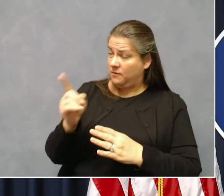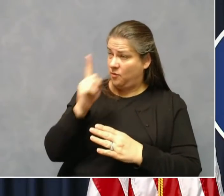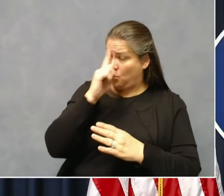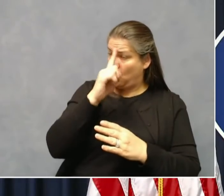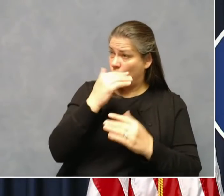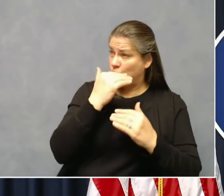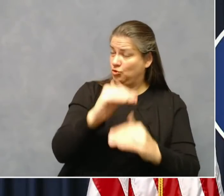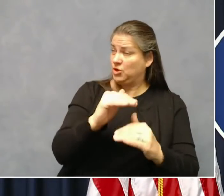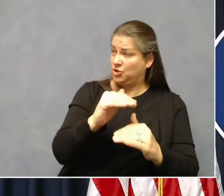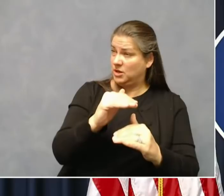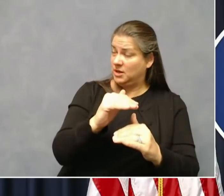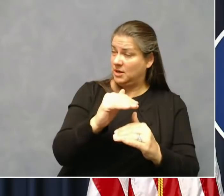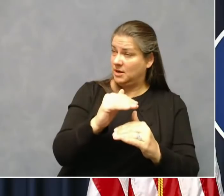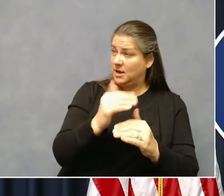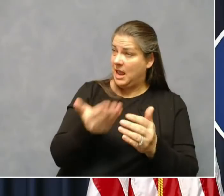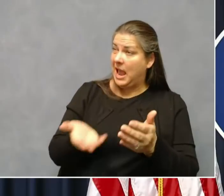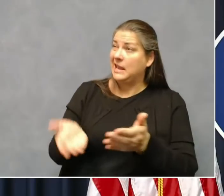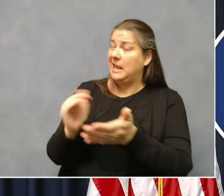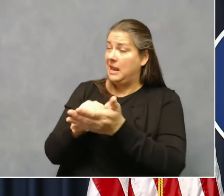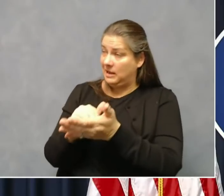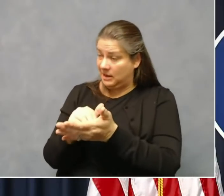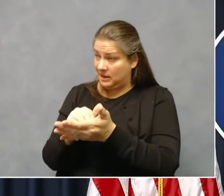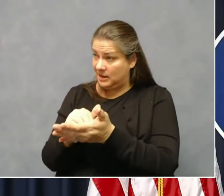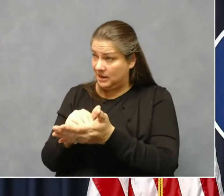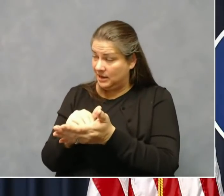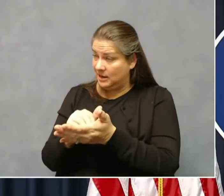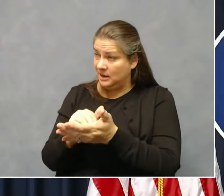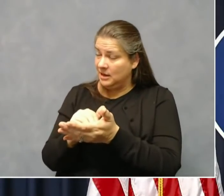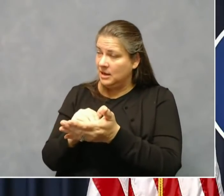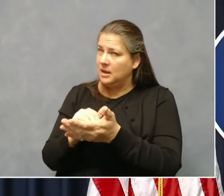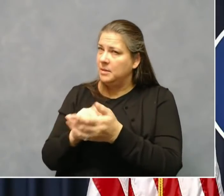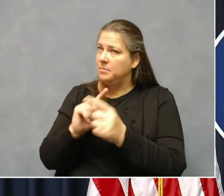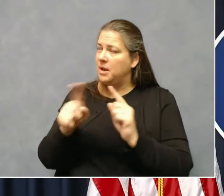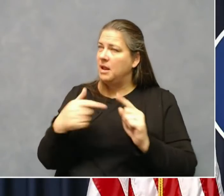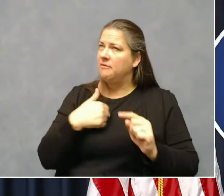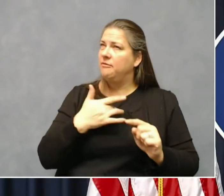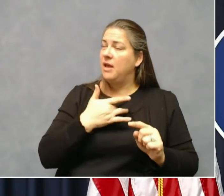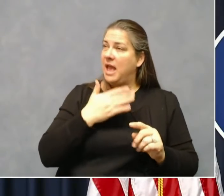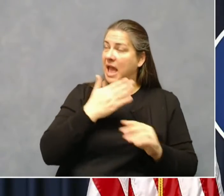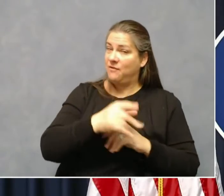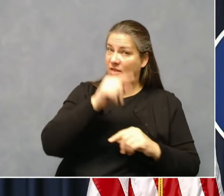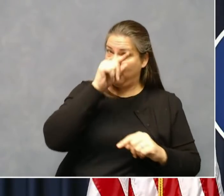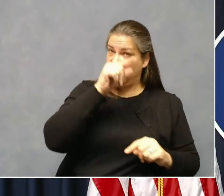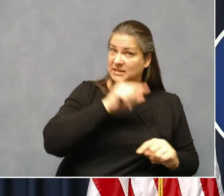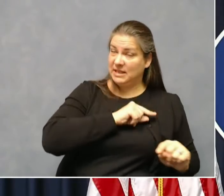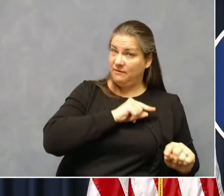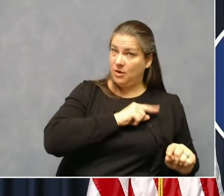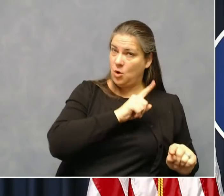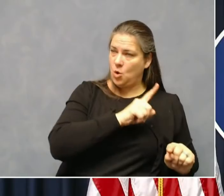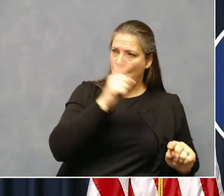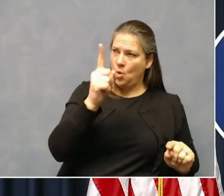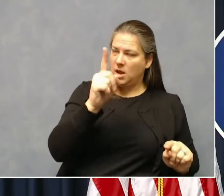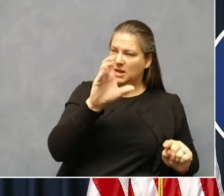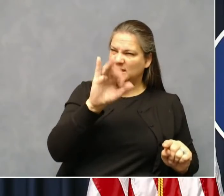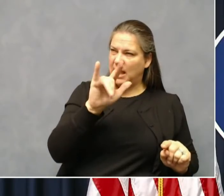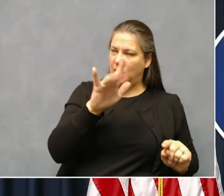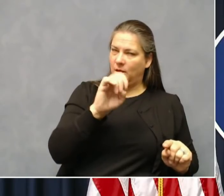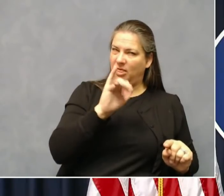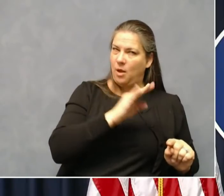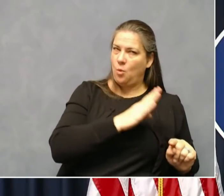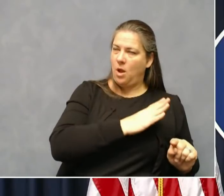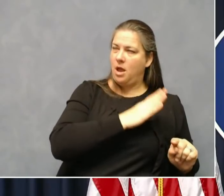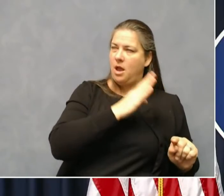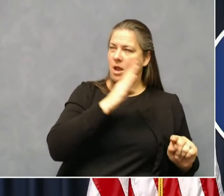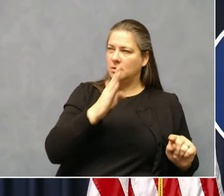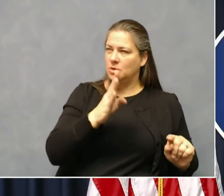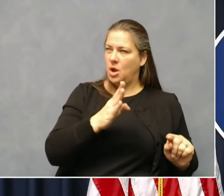will have passed by then. But will only be about 1 cycle after Thanksgiving, which health officials have said could lead to a surge within a